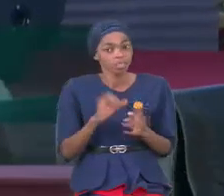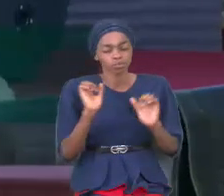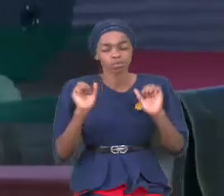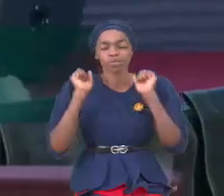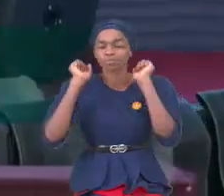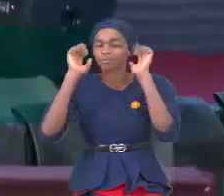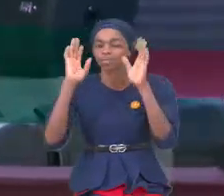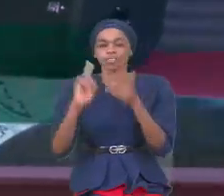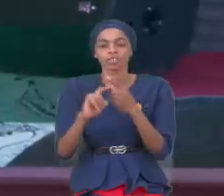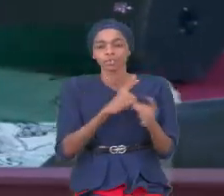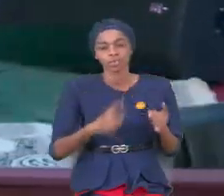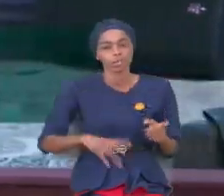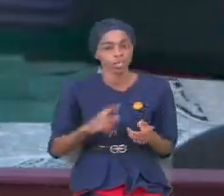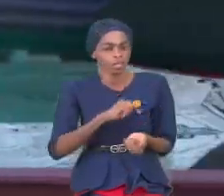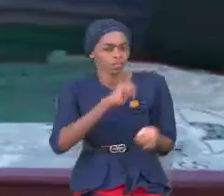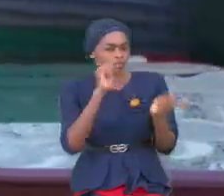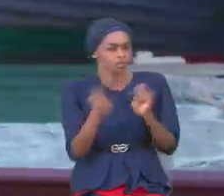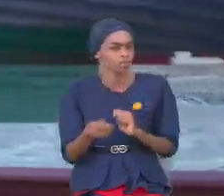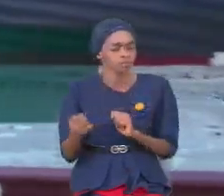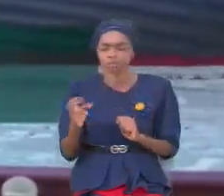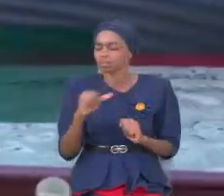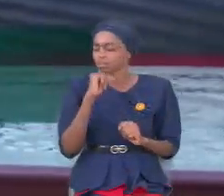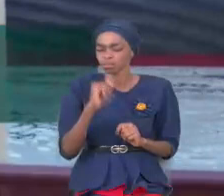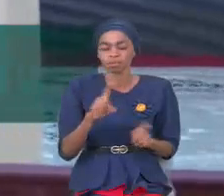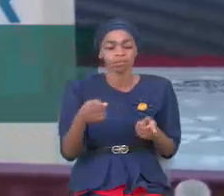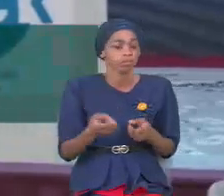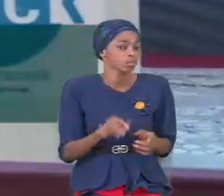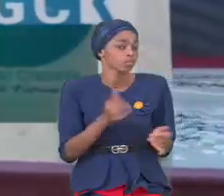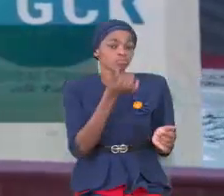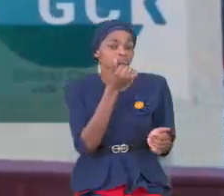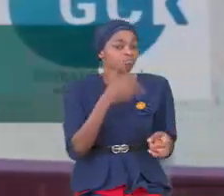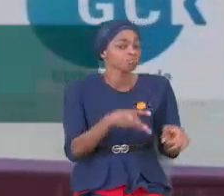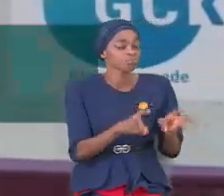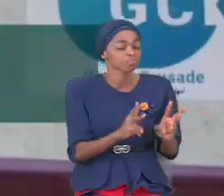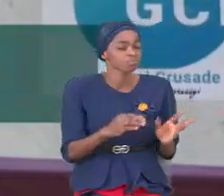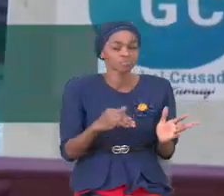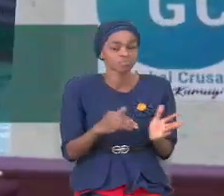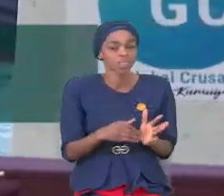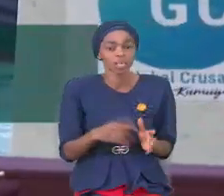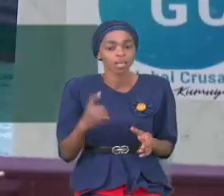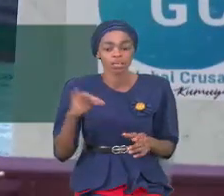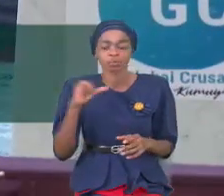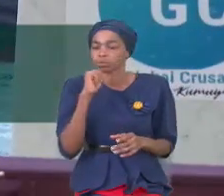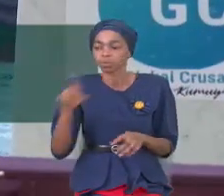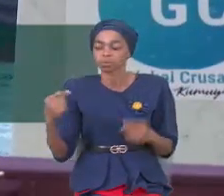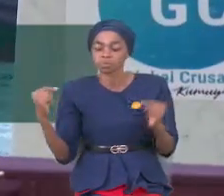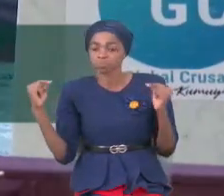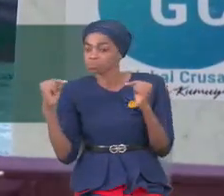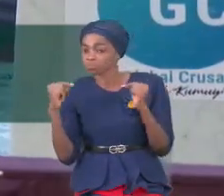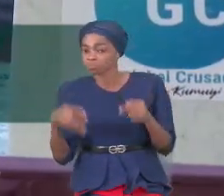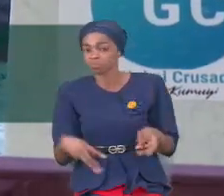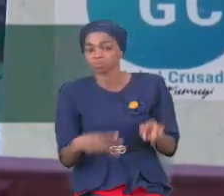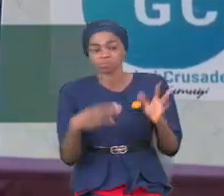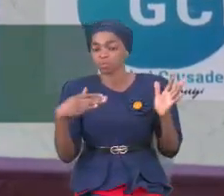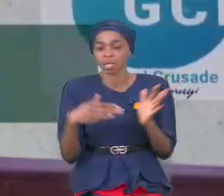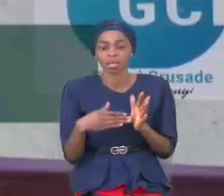Lord. Transformed. He wasn't going to go the broad way anymore. He wasn't going to go the opposite direction